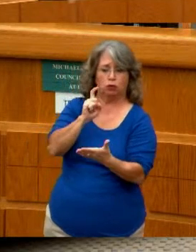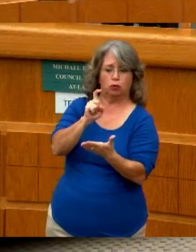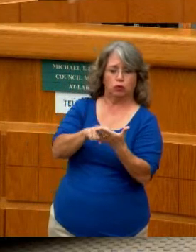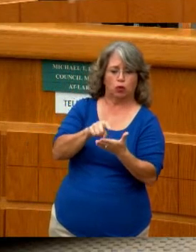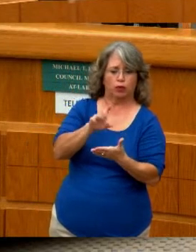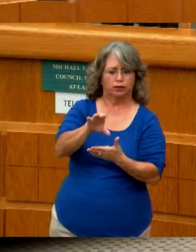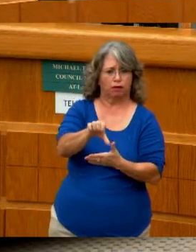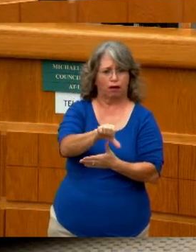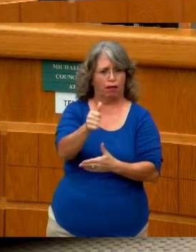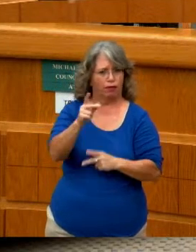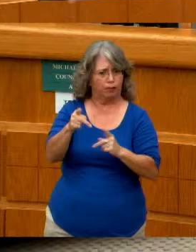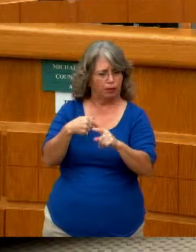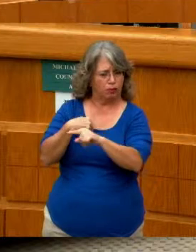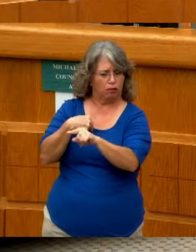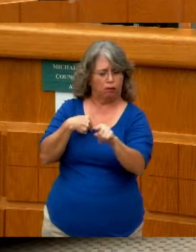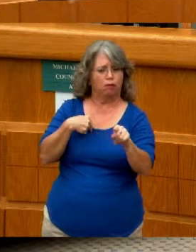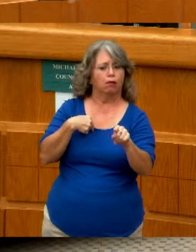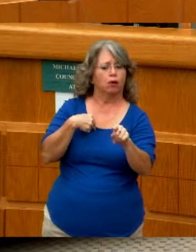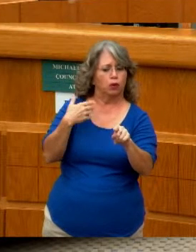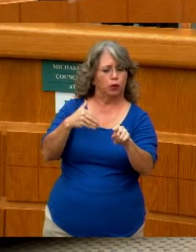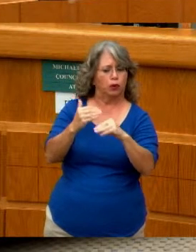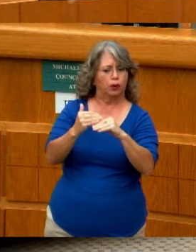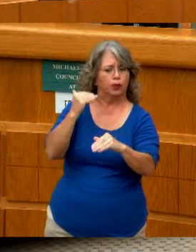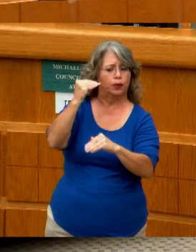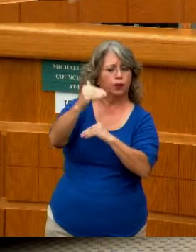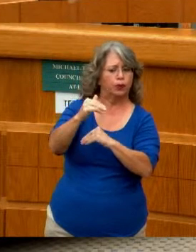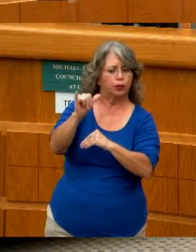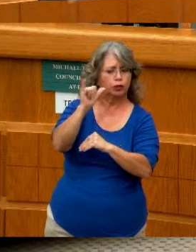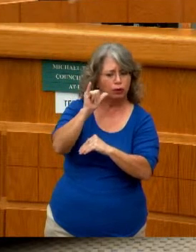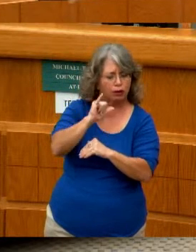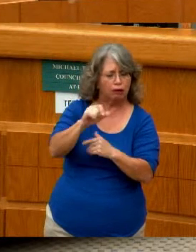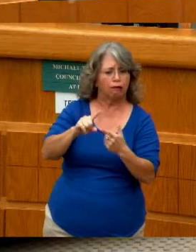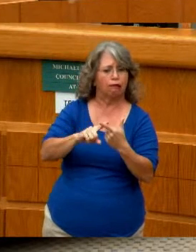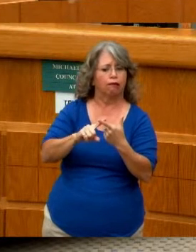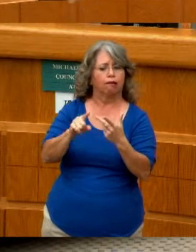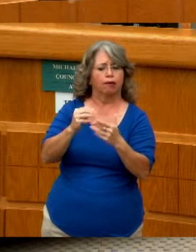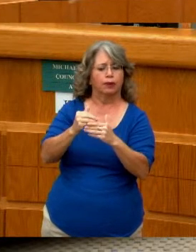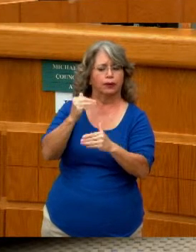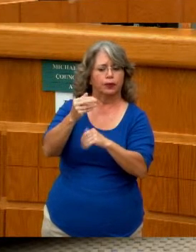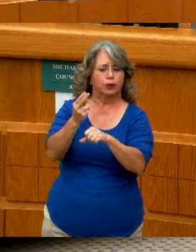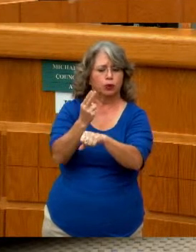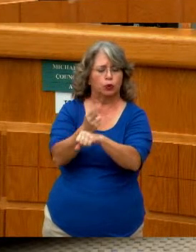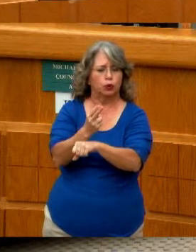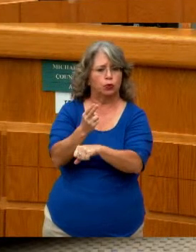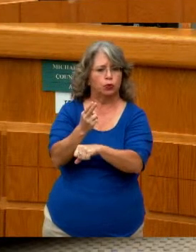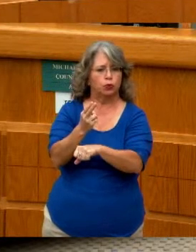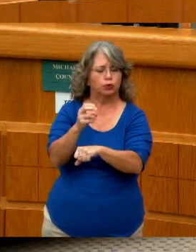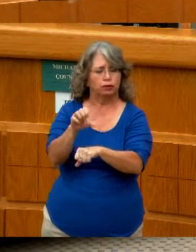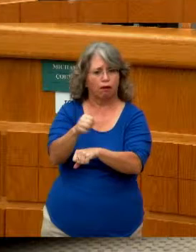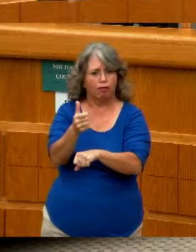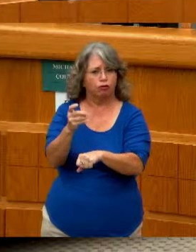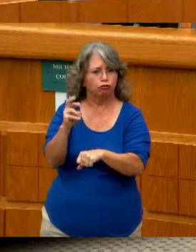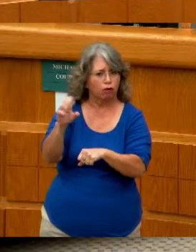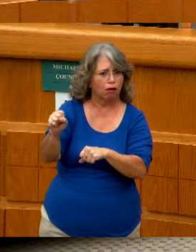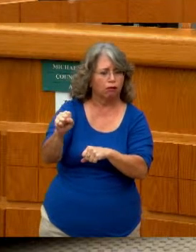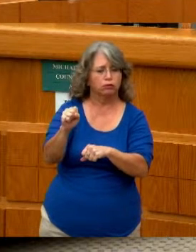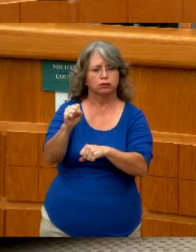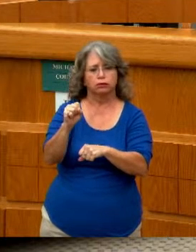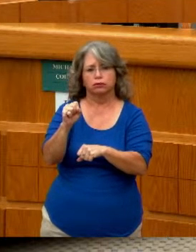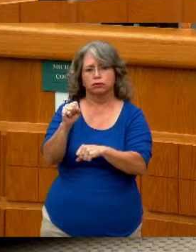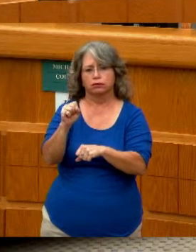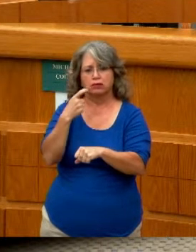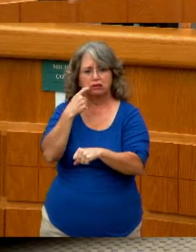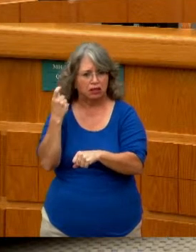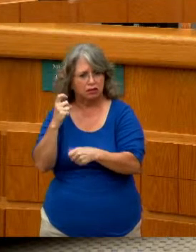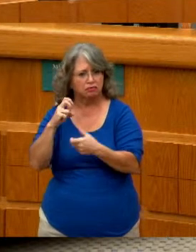yourself involved with an increased use of tobacco and or alcohol or any other substances, all of these are things that are